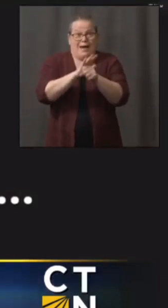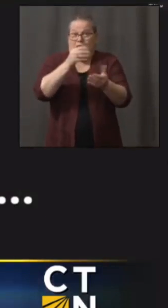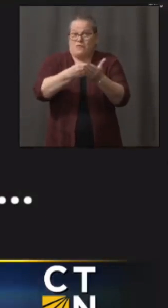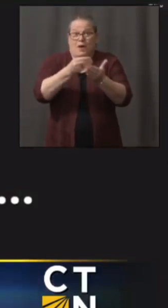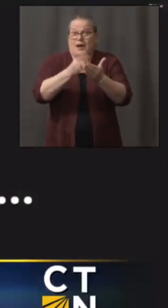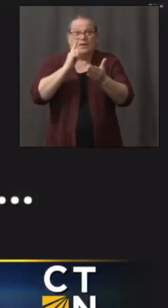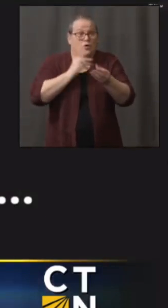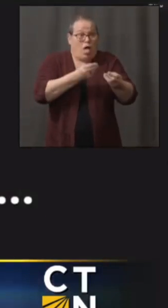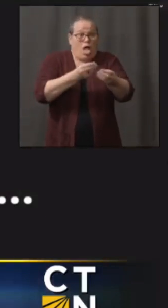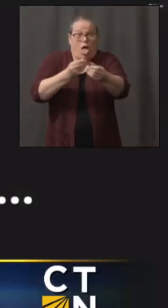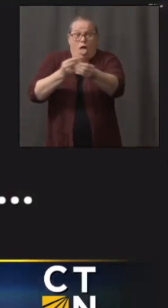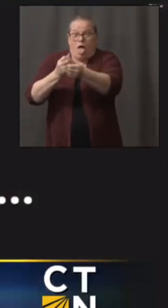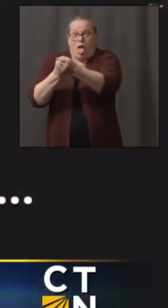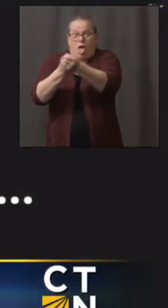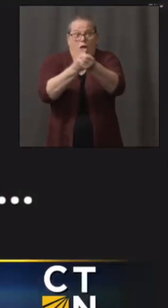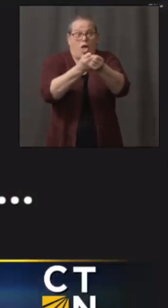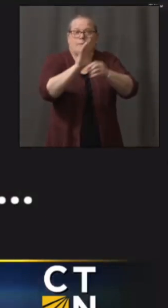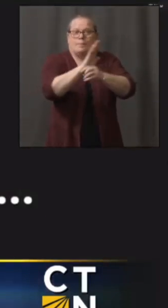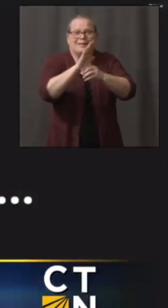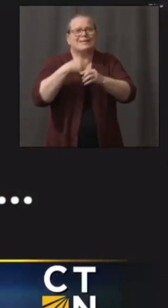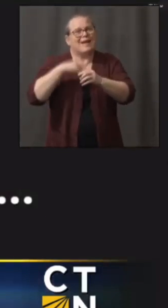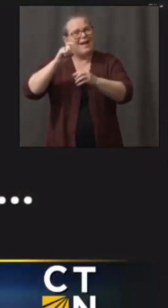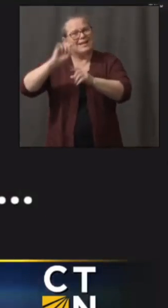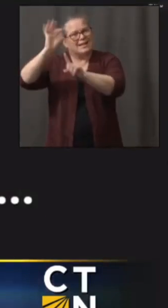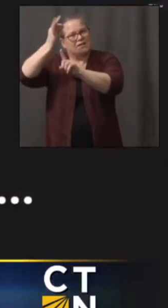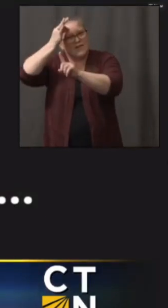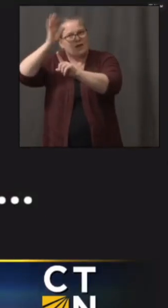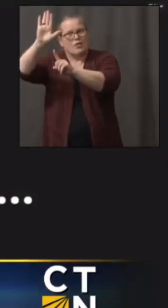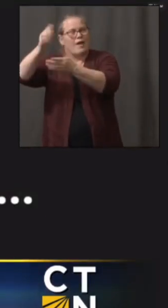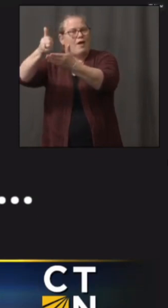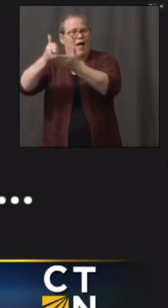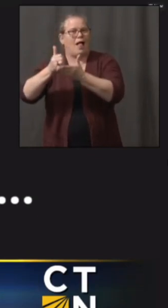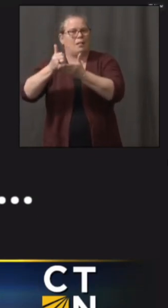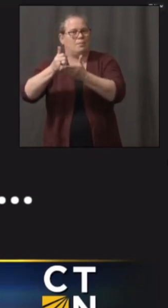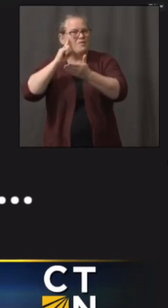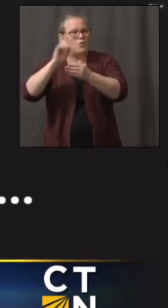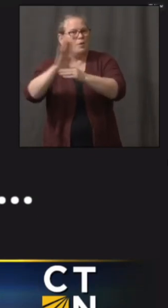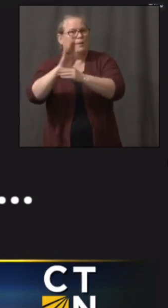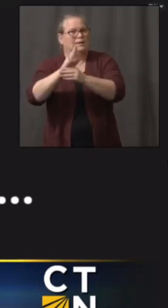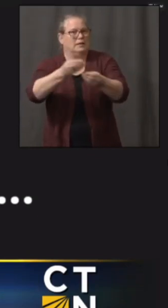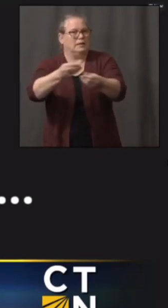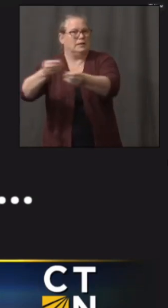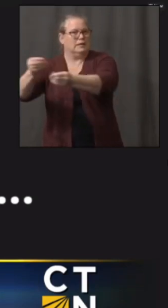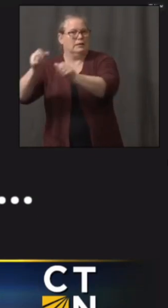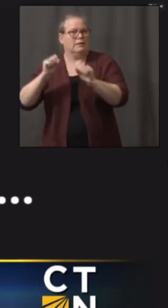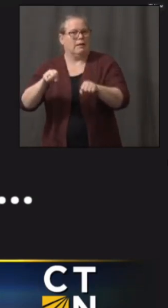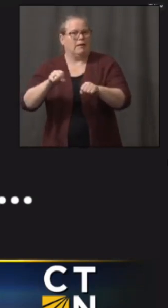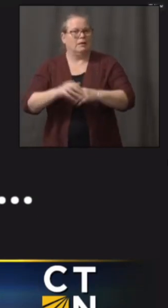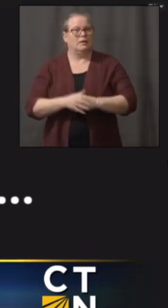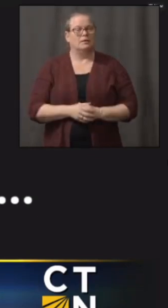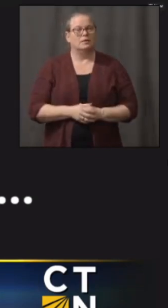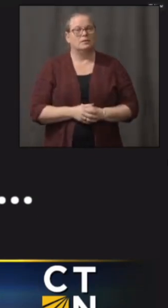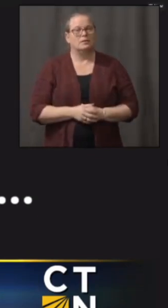we should know about of how bad or maybe better the economy can get before there's a vaccine?